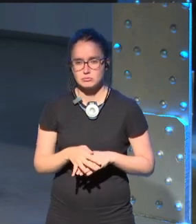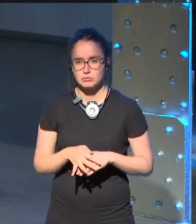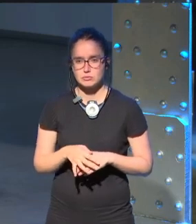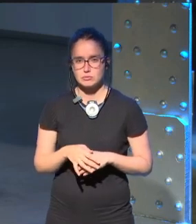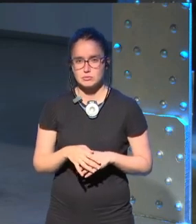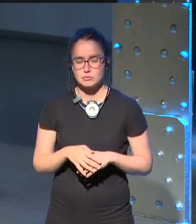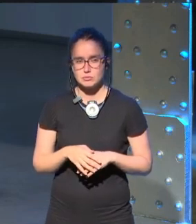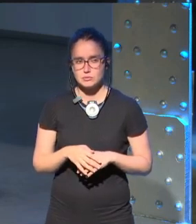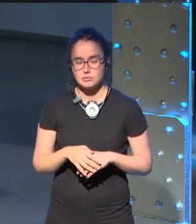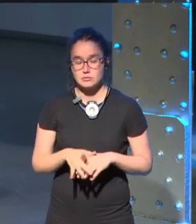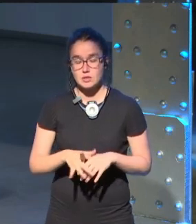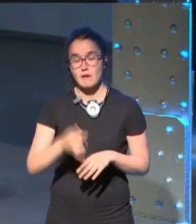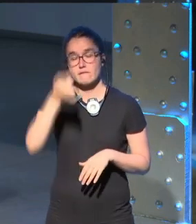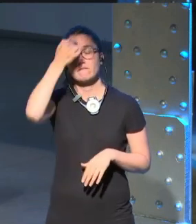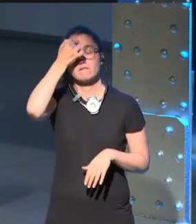with him.